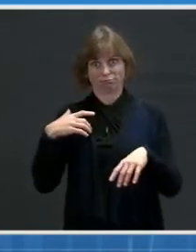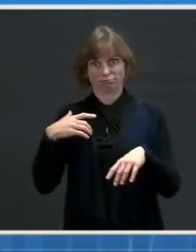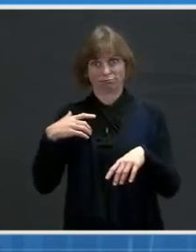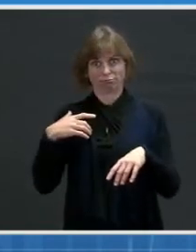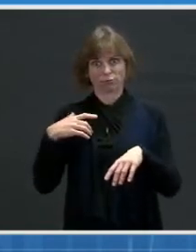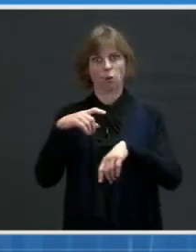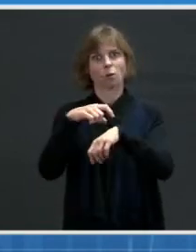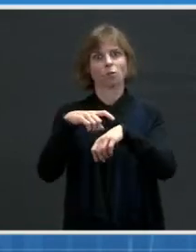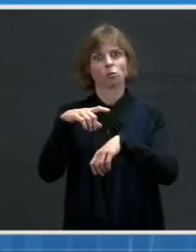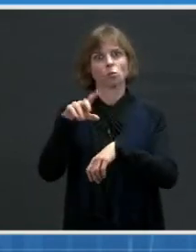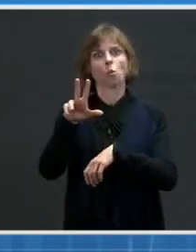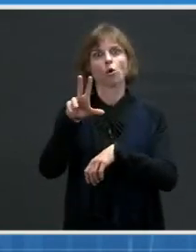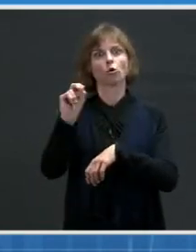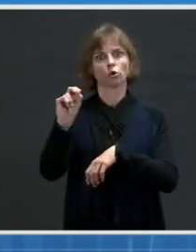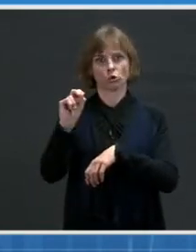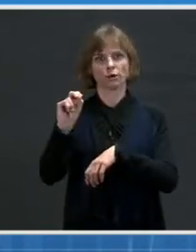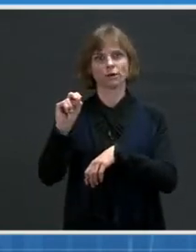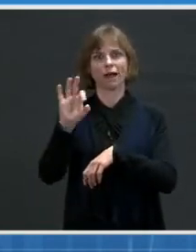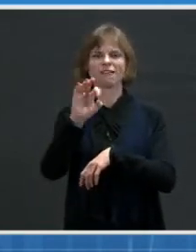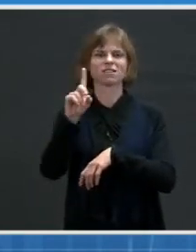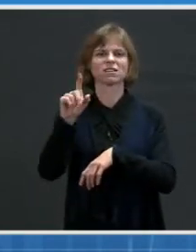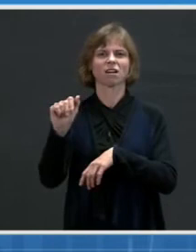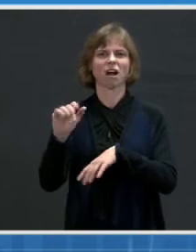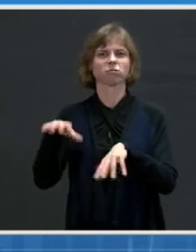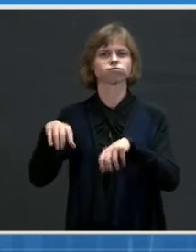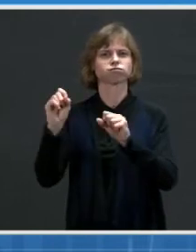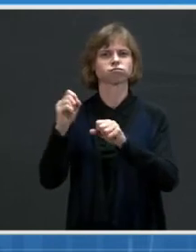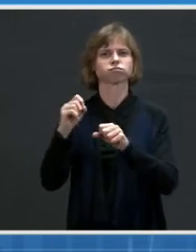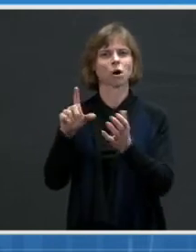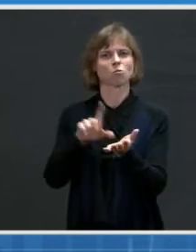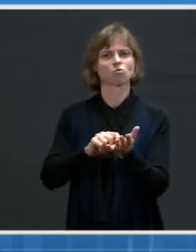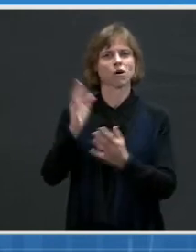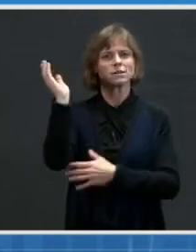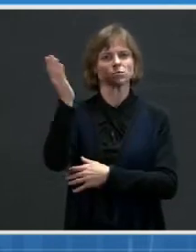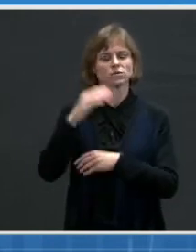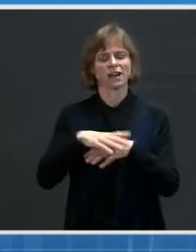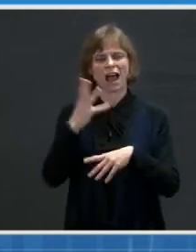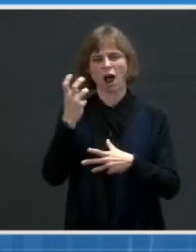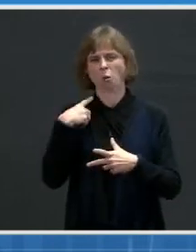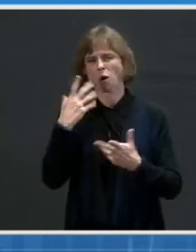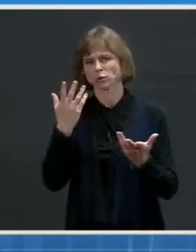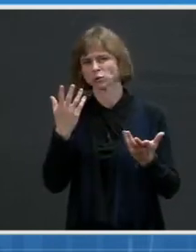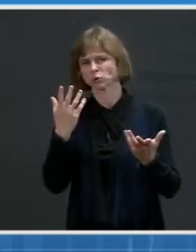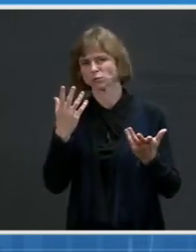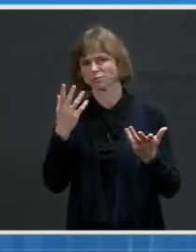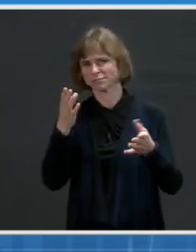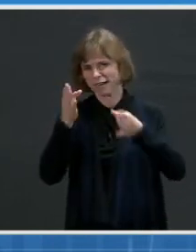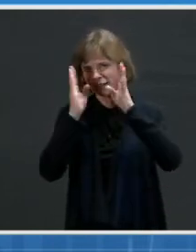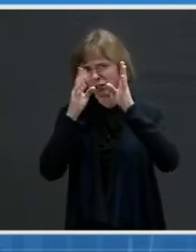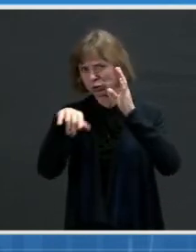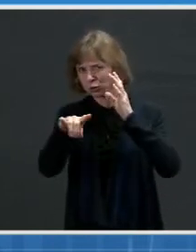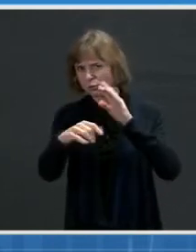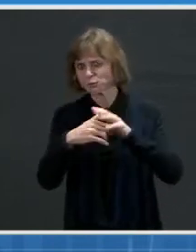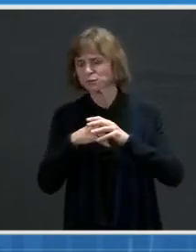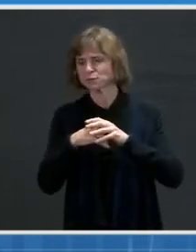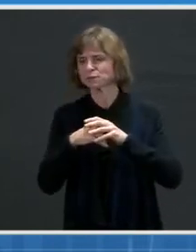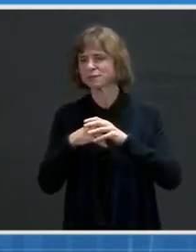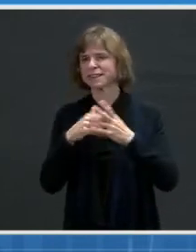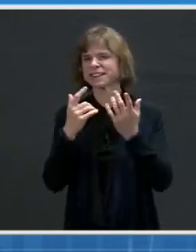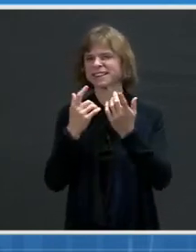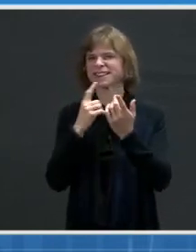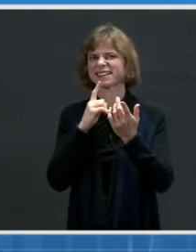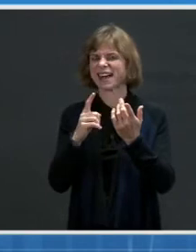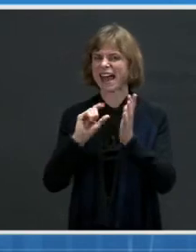at 1:30. I want to bring it to your attention because although they delineated the aspects of it, I want to make